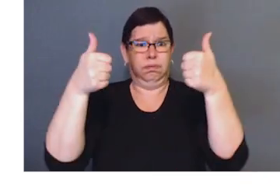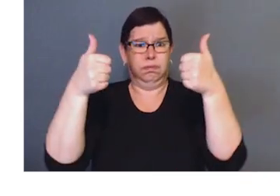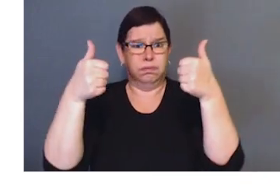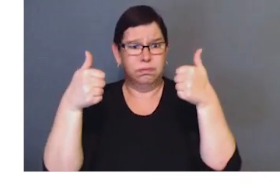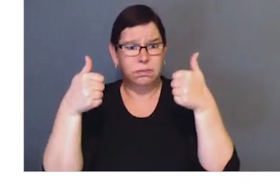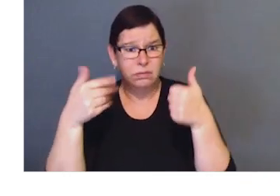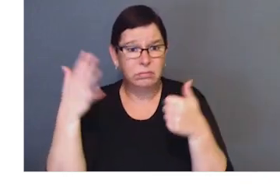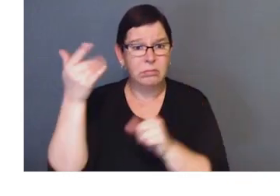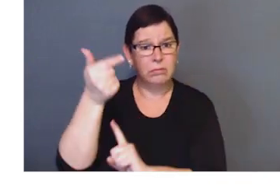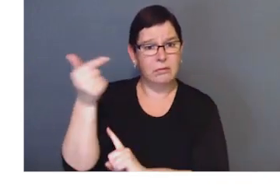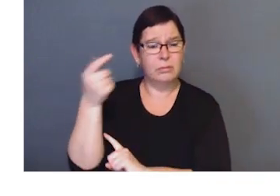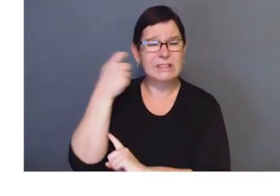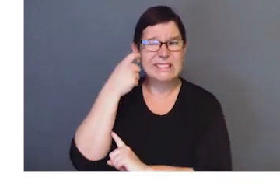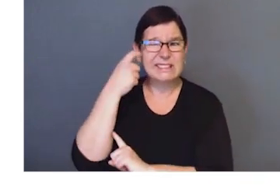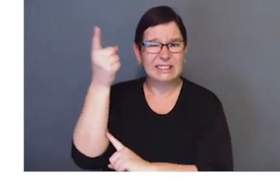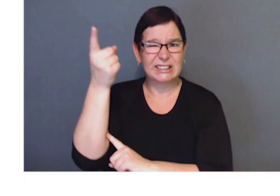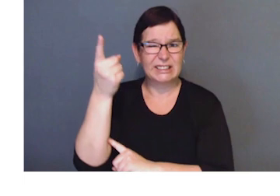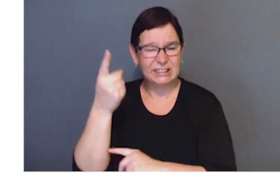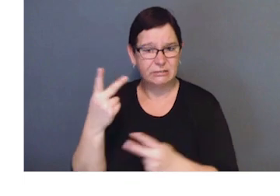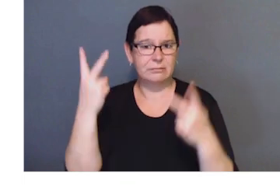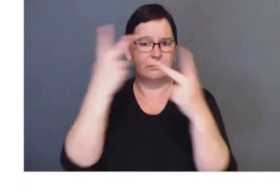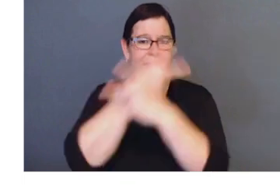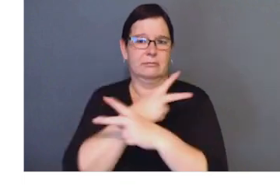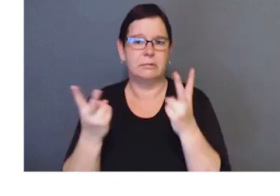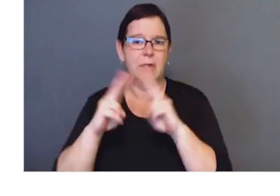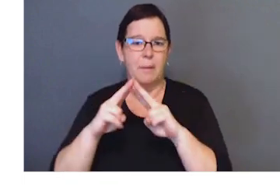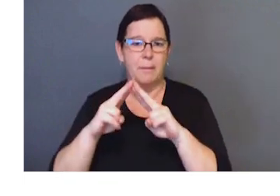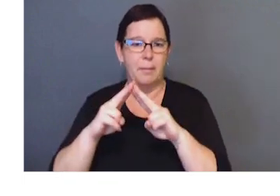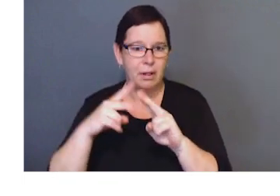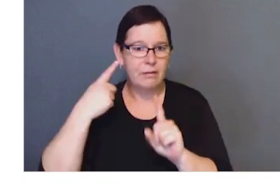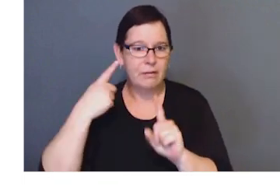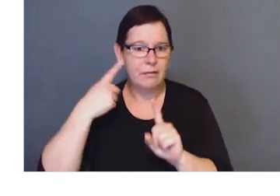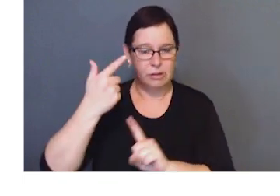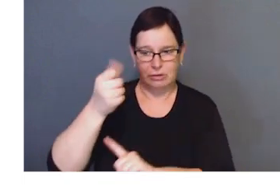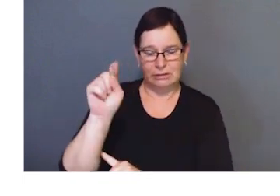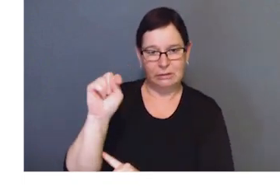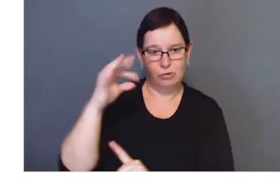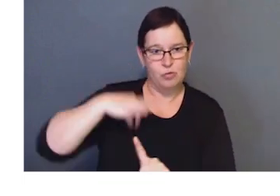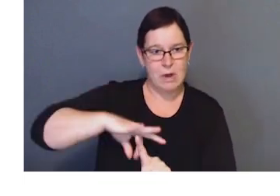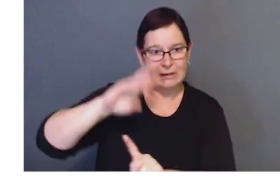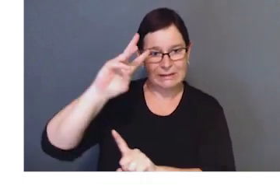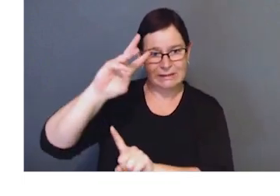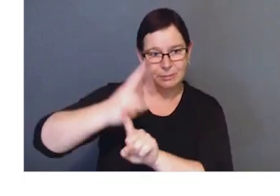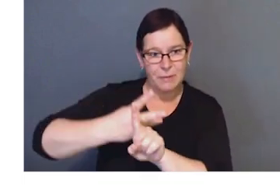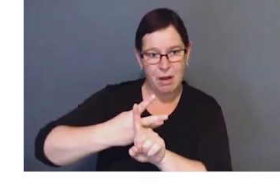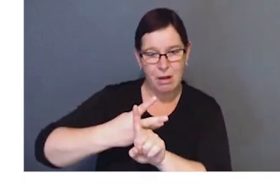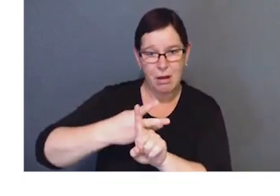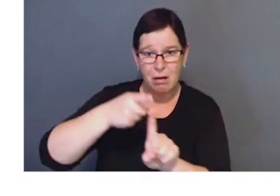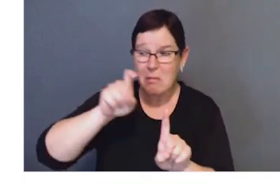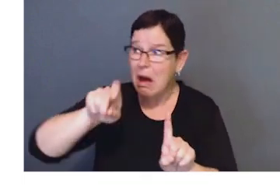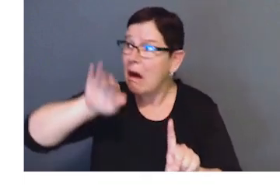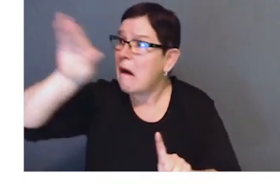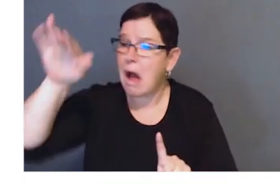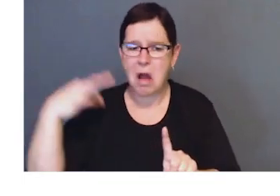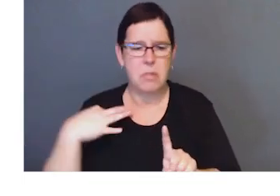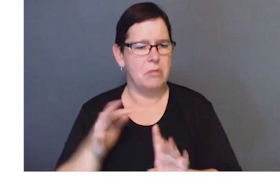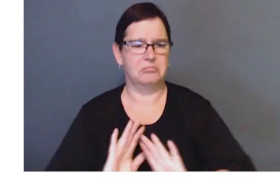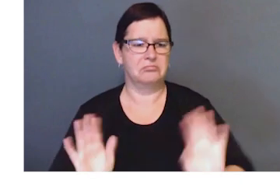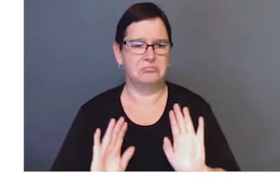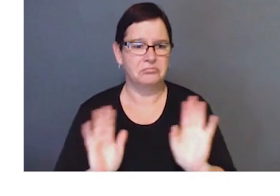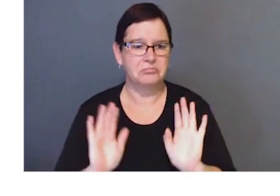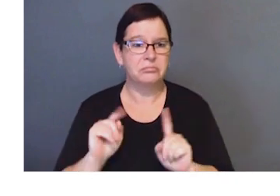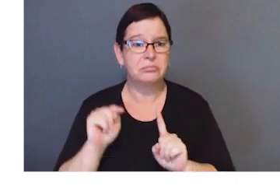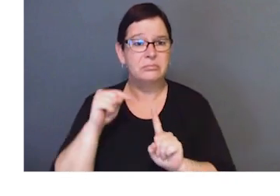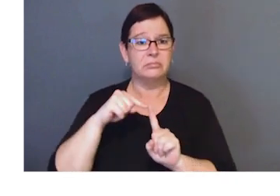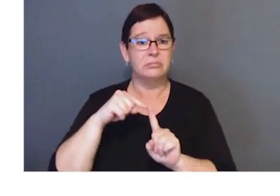apply. This additional one-time payment started to be sent on November 4th, 2022, for those who qualified